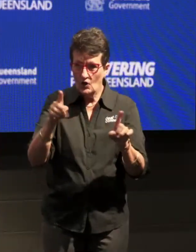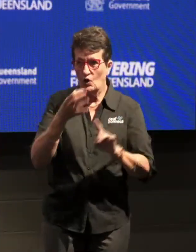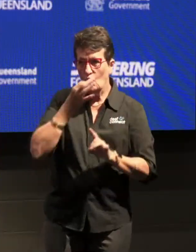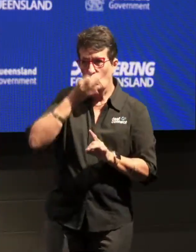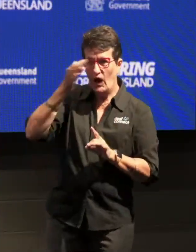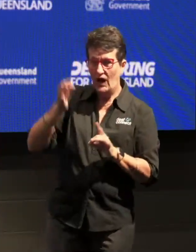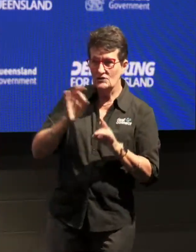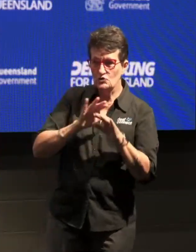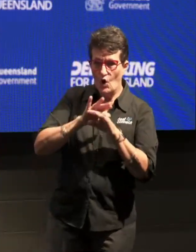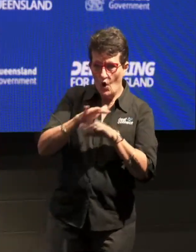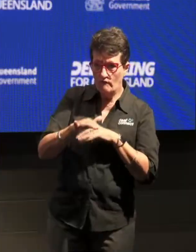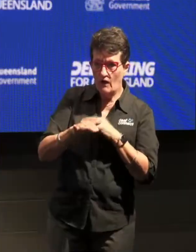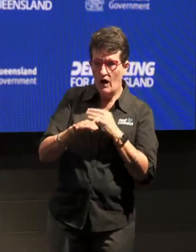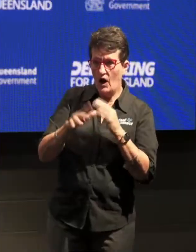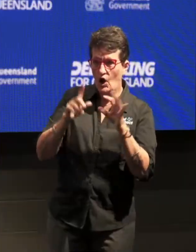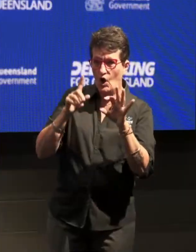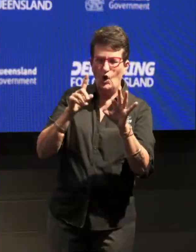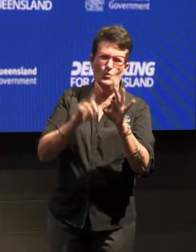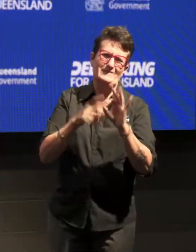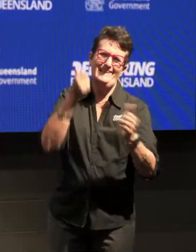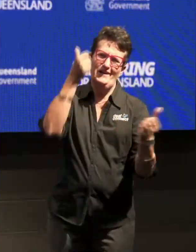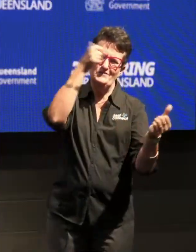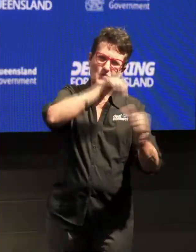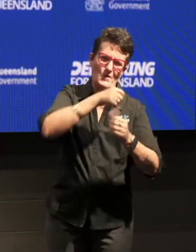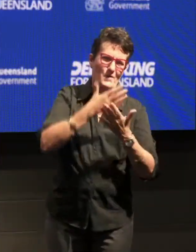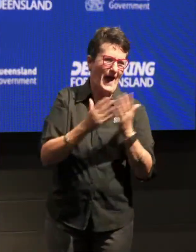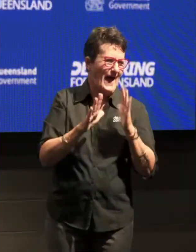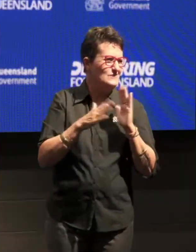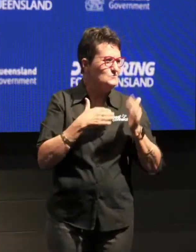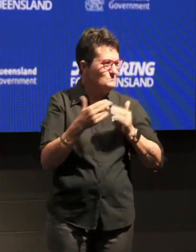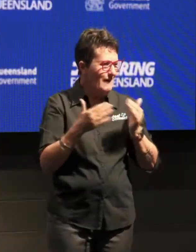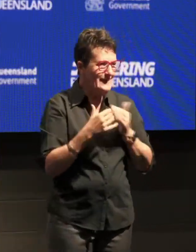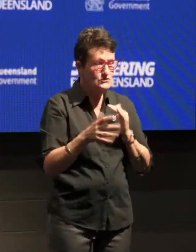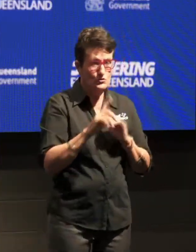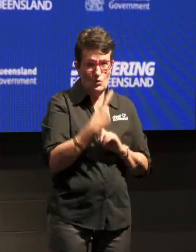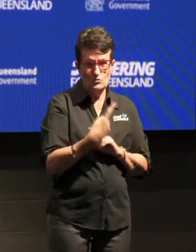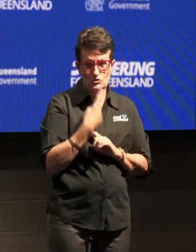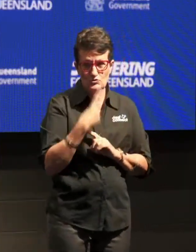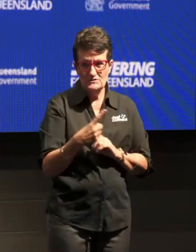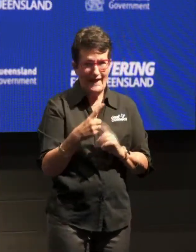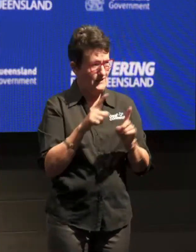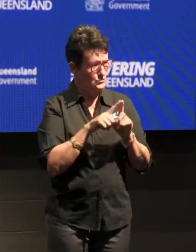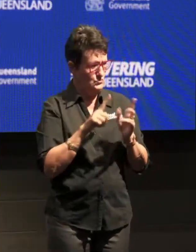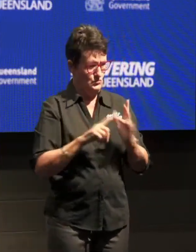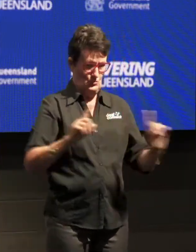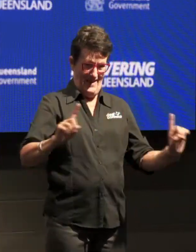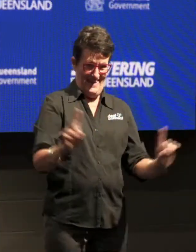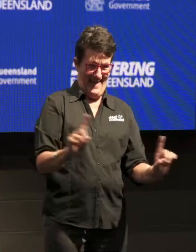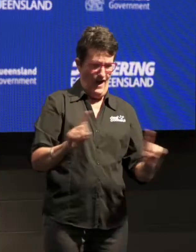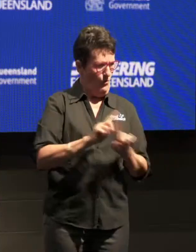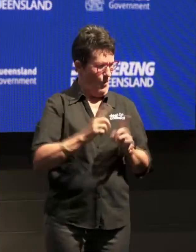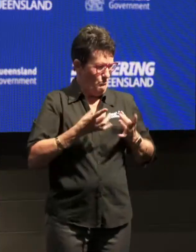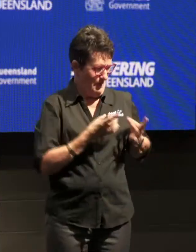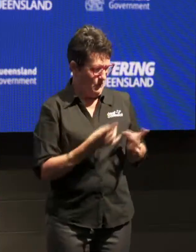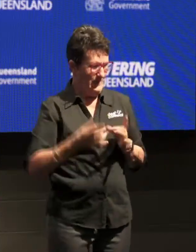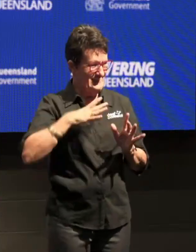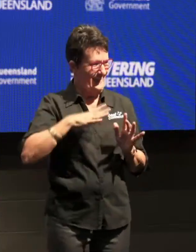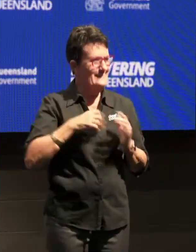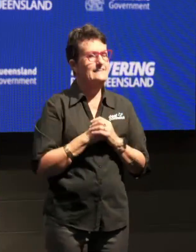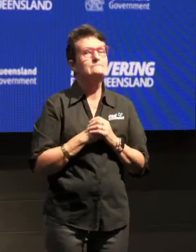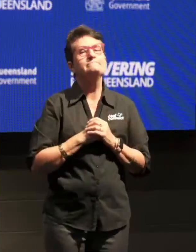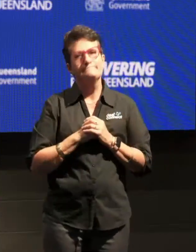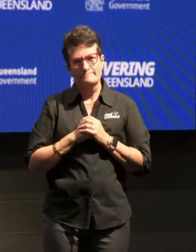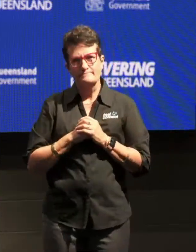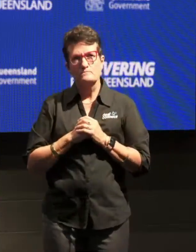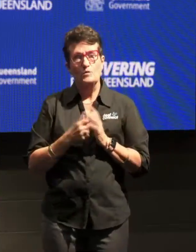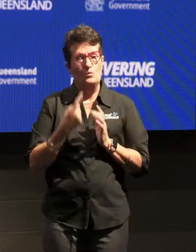what kind of, I know that you said that obviously Queensland is no best habit Yeah. care, but what would you recommend them to do at this stage in time? What preparation should Well, they get? well, we've seen in the